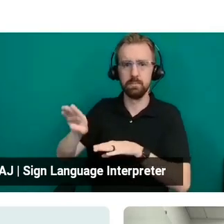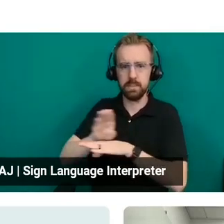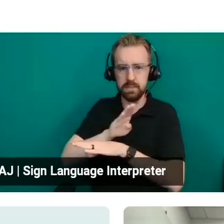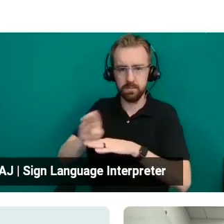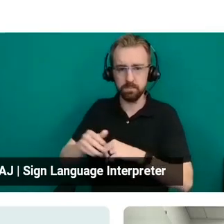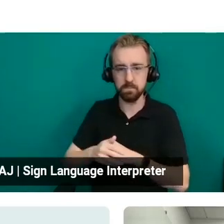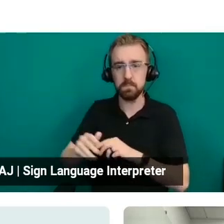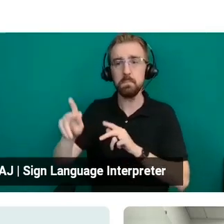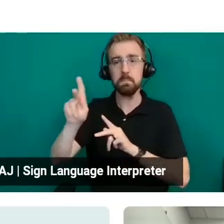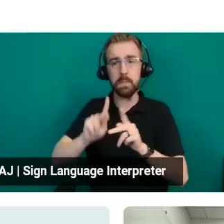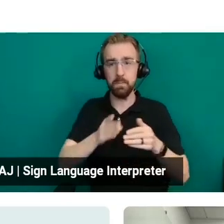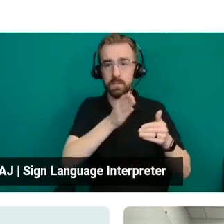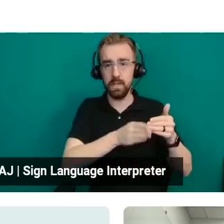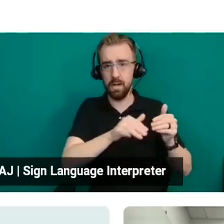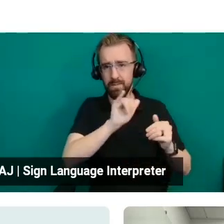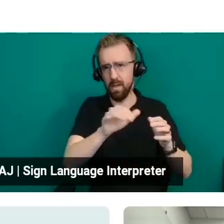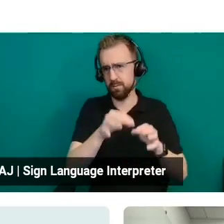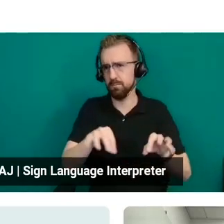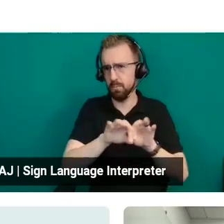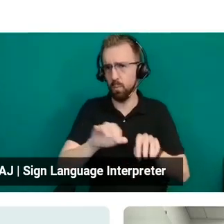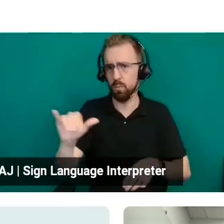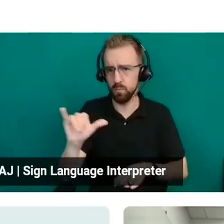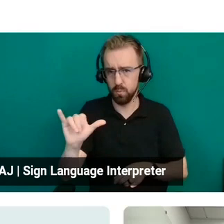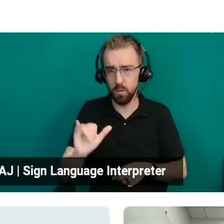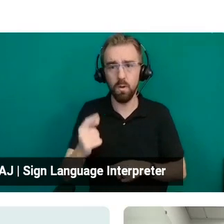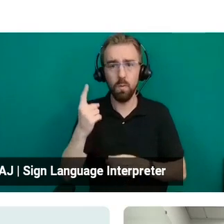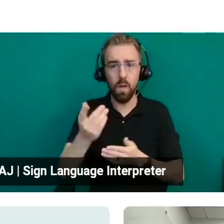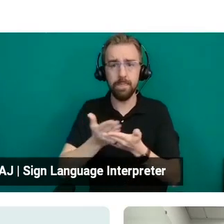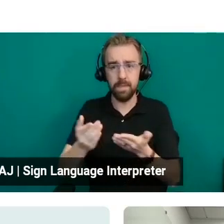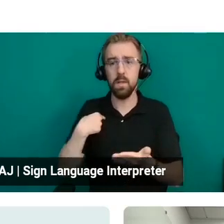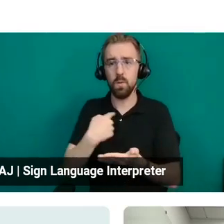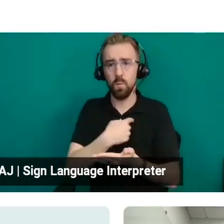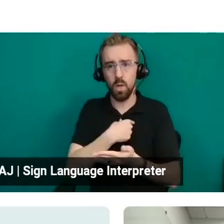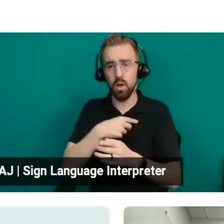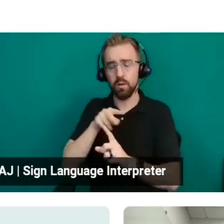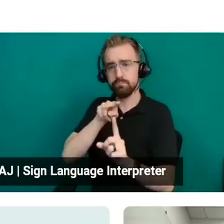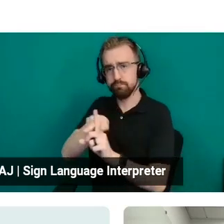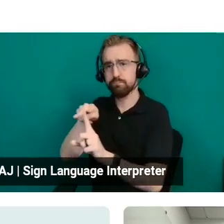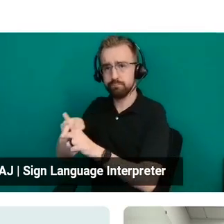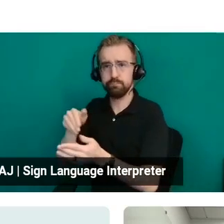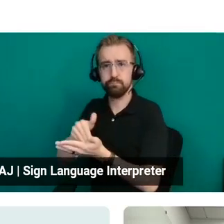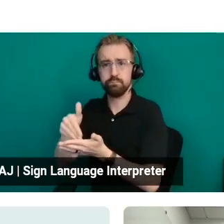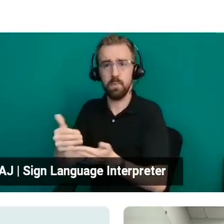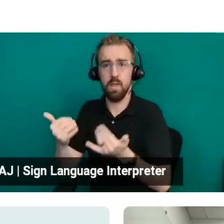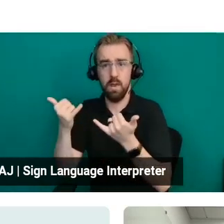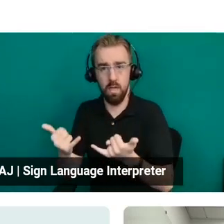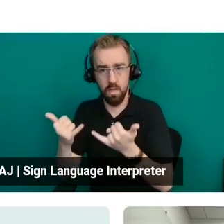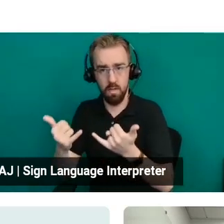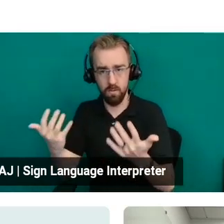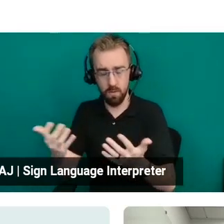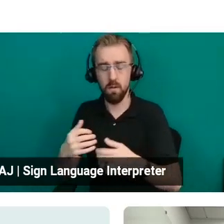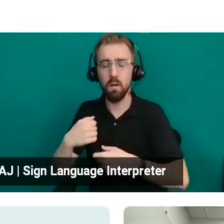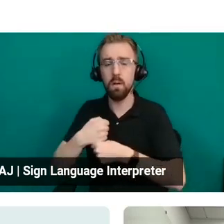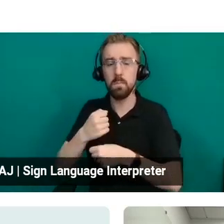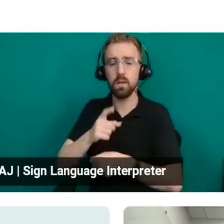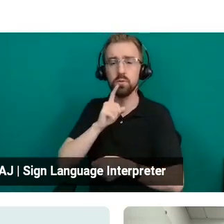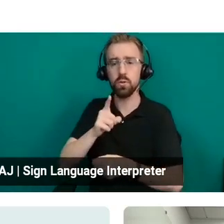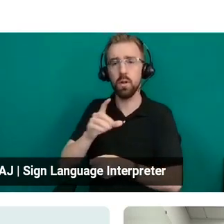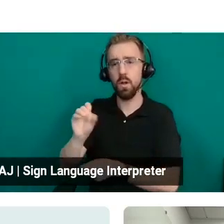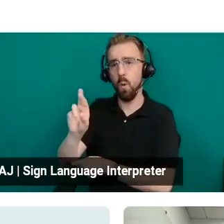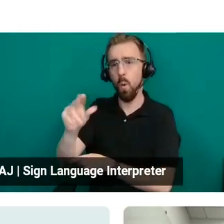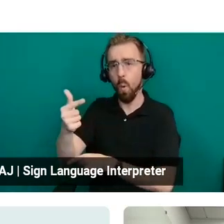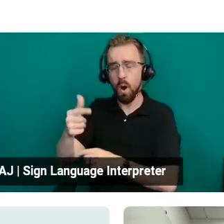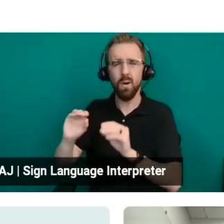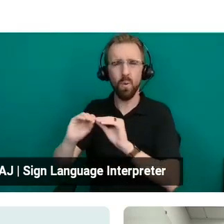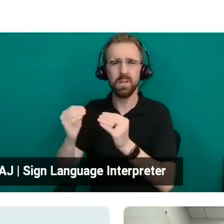the people side of that is super important. One of the things that we're getting plugged into a lot now is making sure that the org structure and